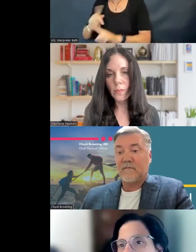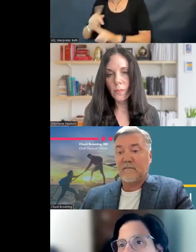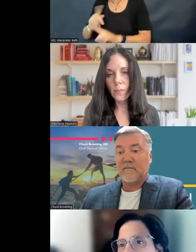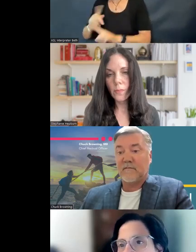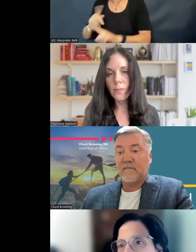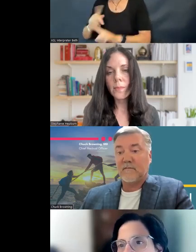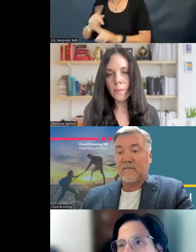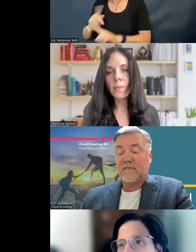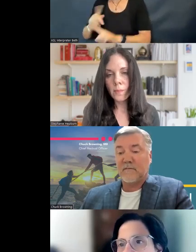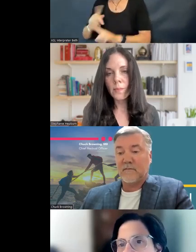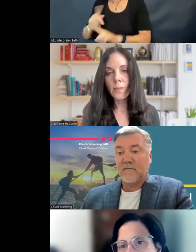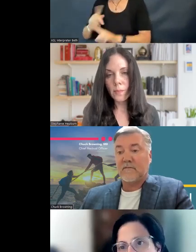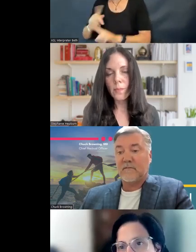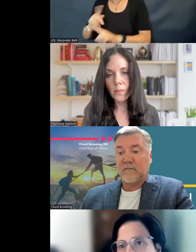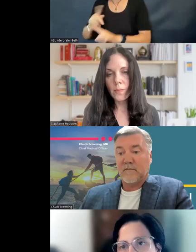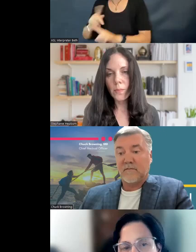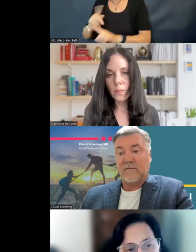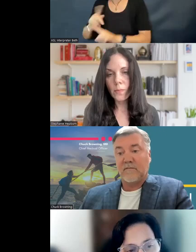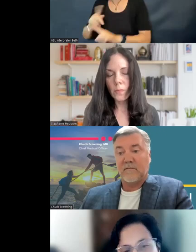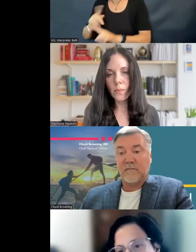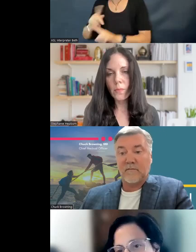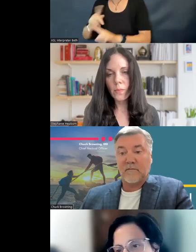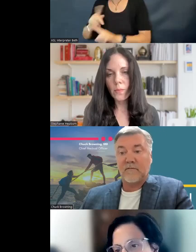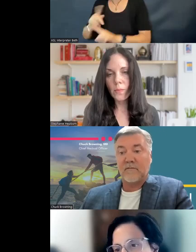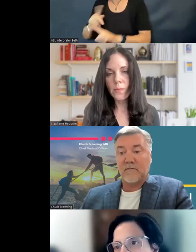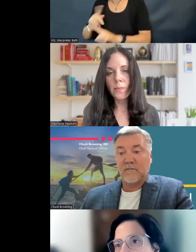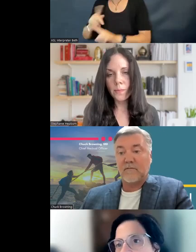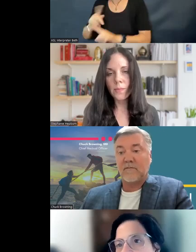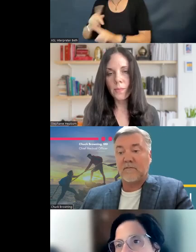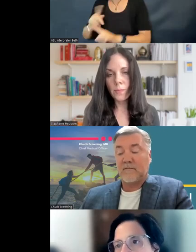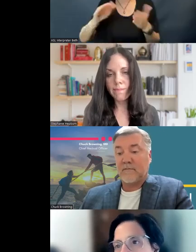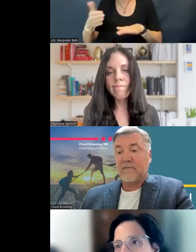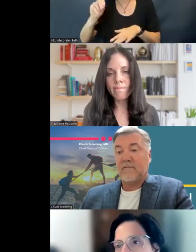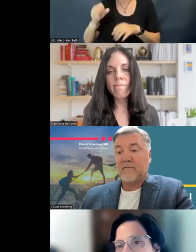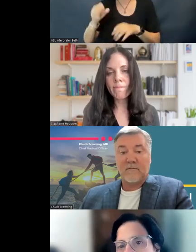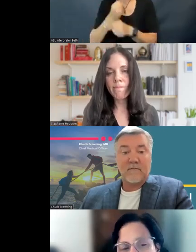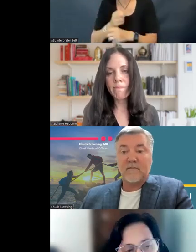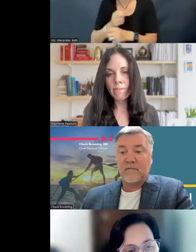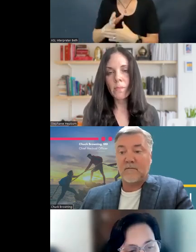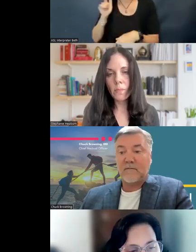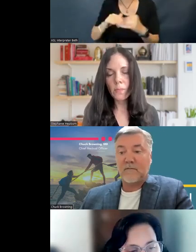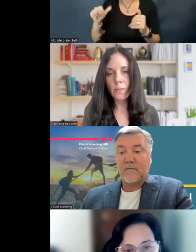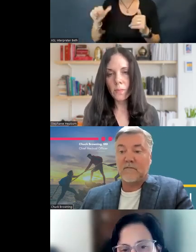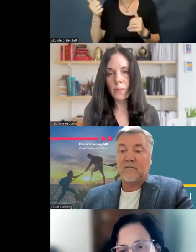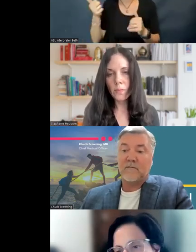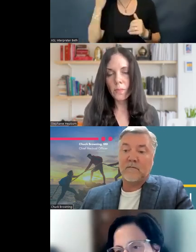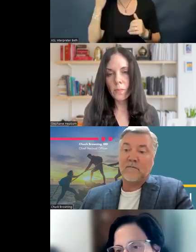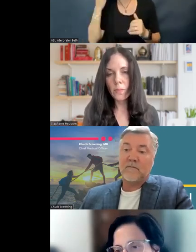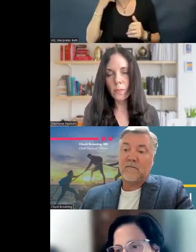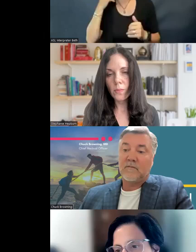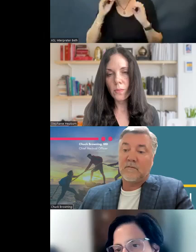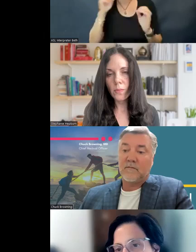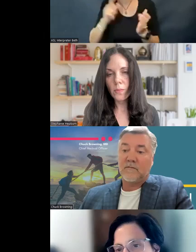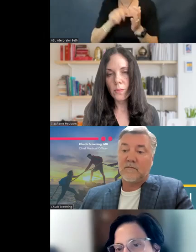20 years earlier on average. And that's partly because of medical conditions that go under-recognized. And the